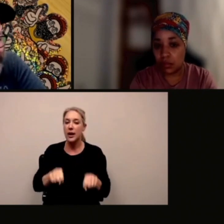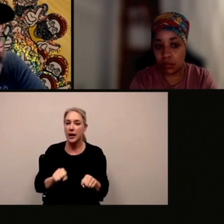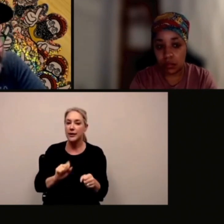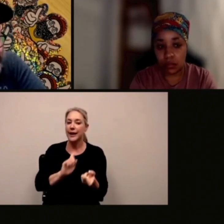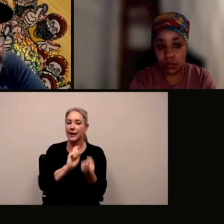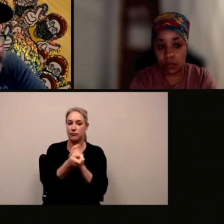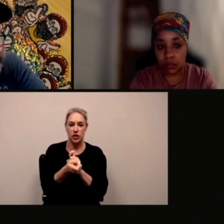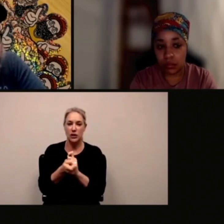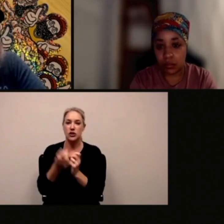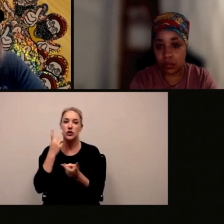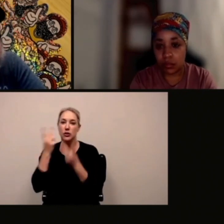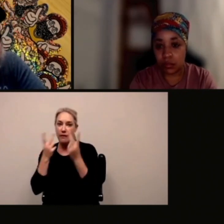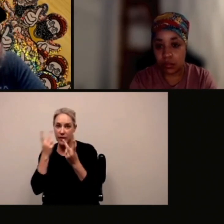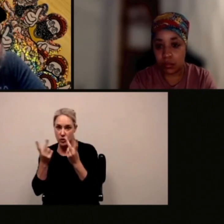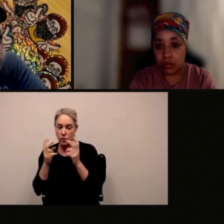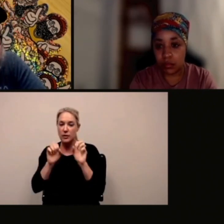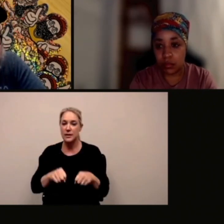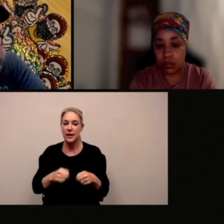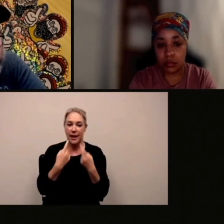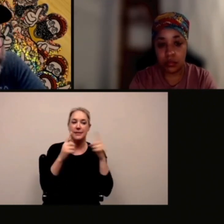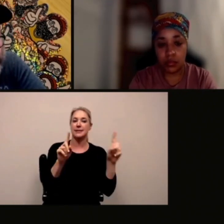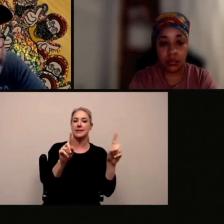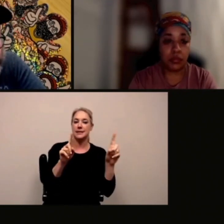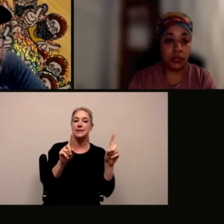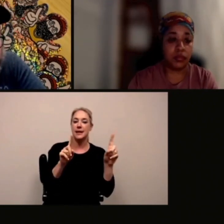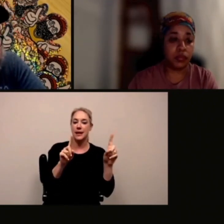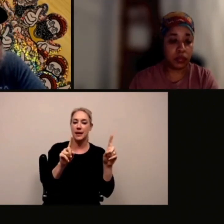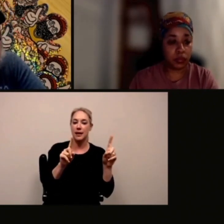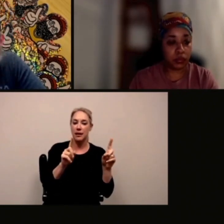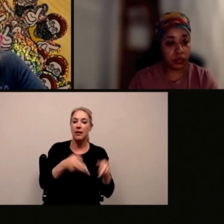can excel in